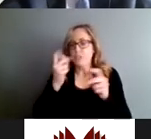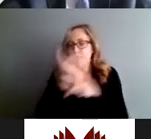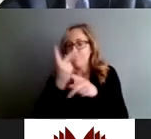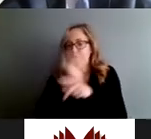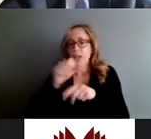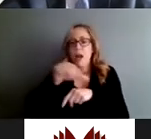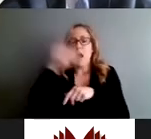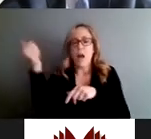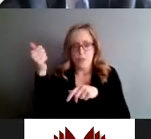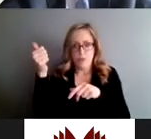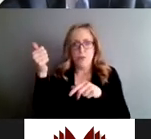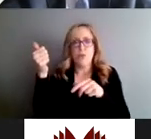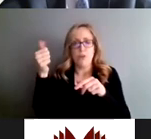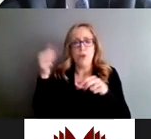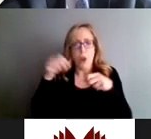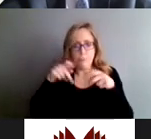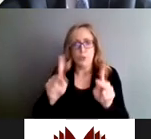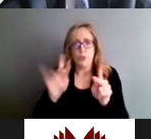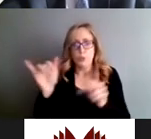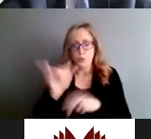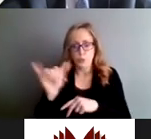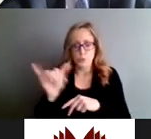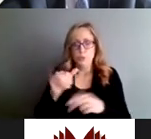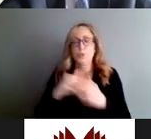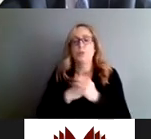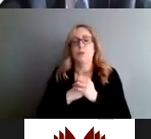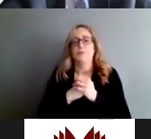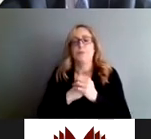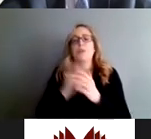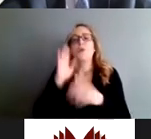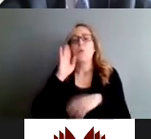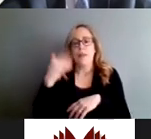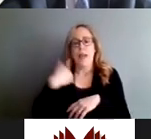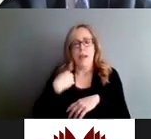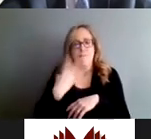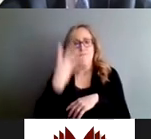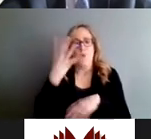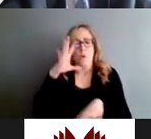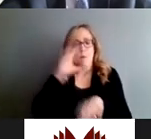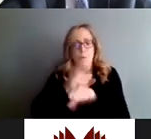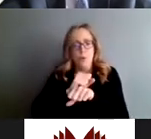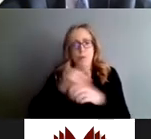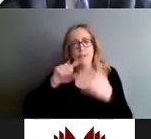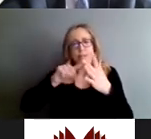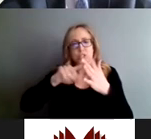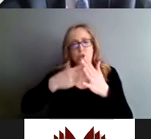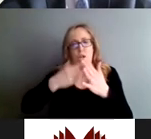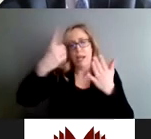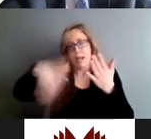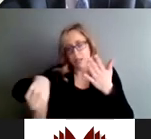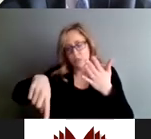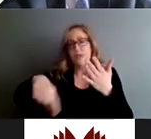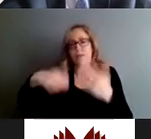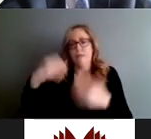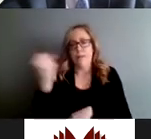and the Commonwealth is going to have 4 appointments starting next Saturday just for